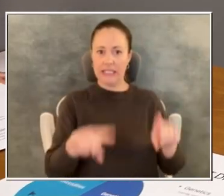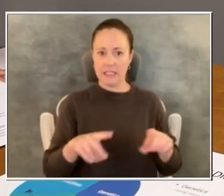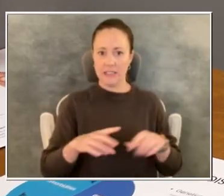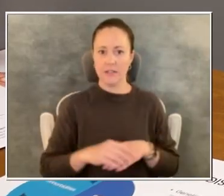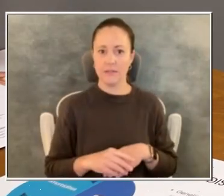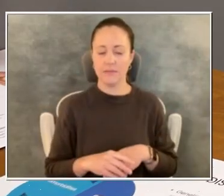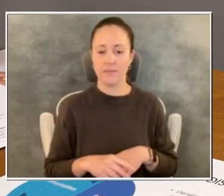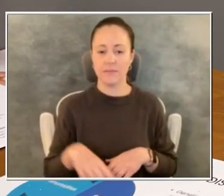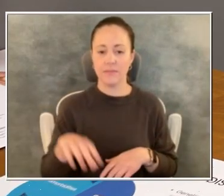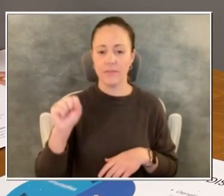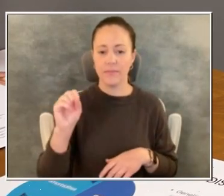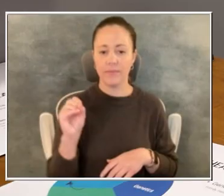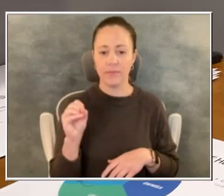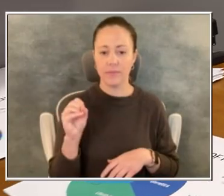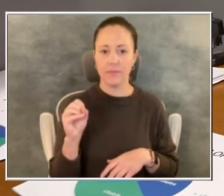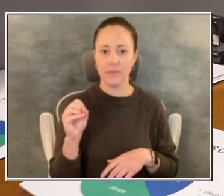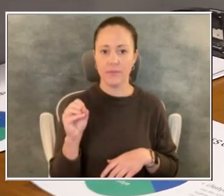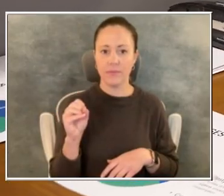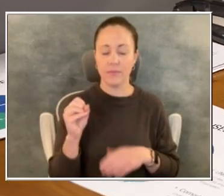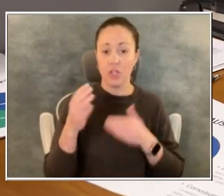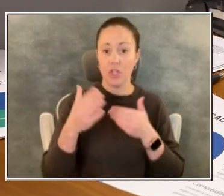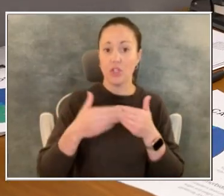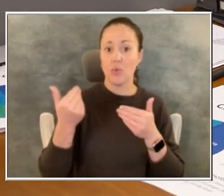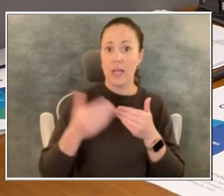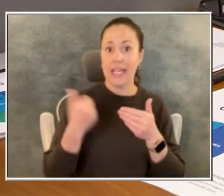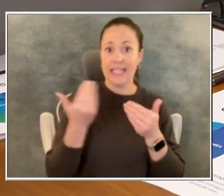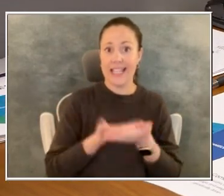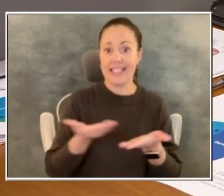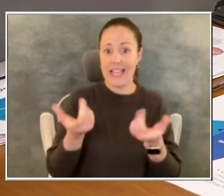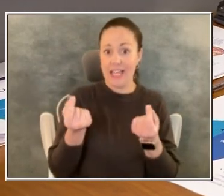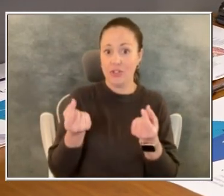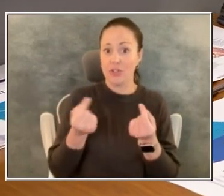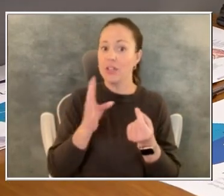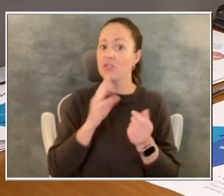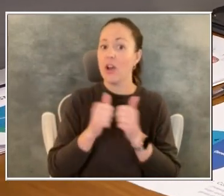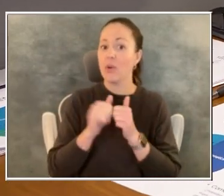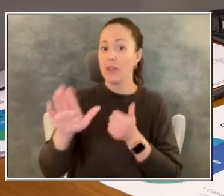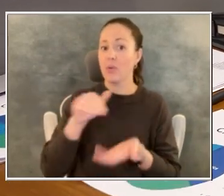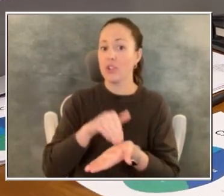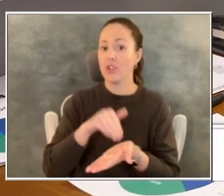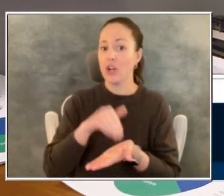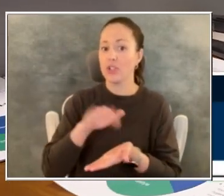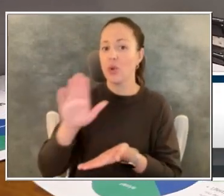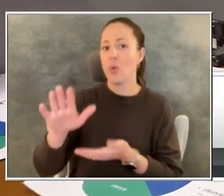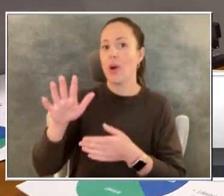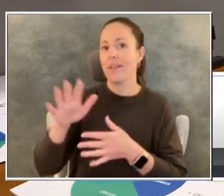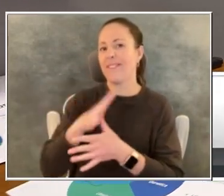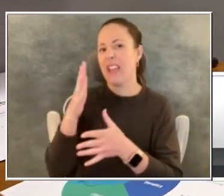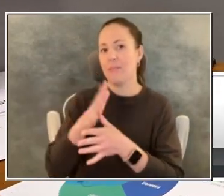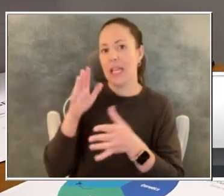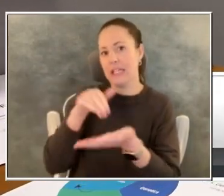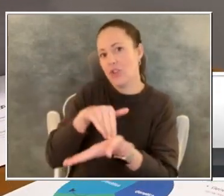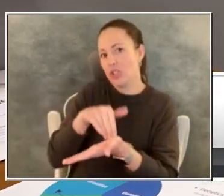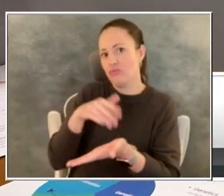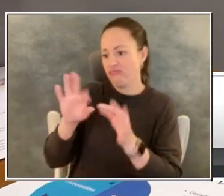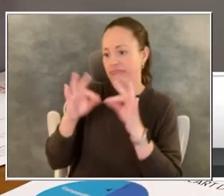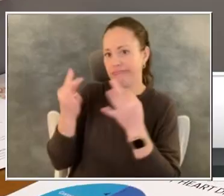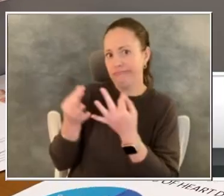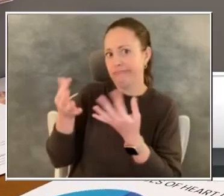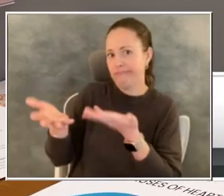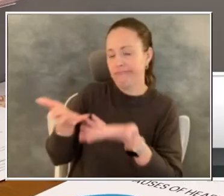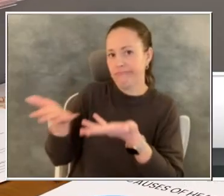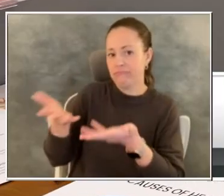So the easy is to talk to your provider, your primary care provider, and see if